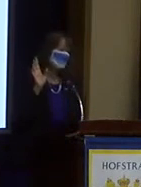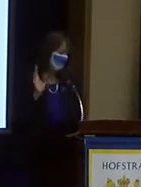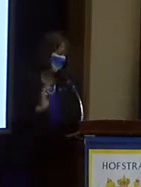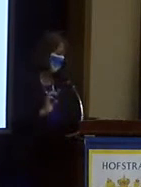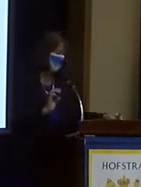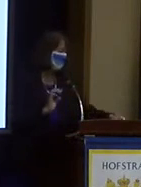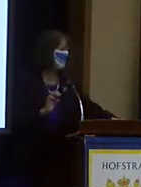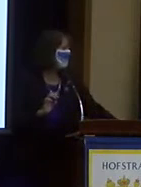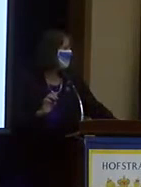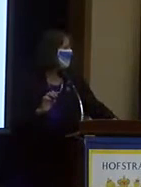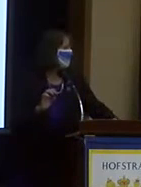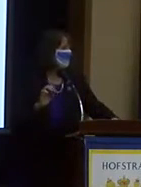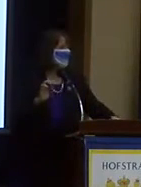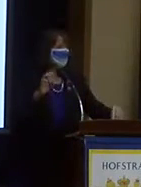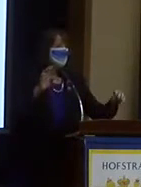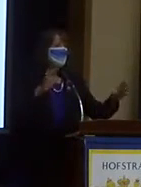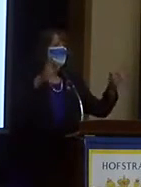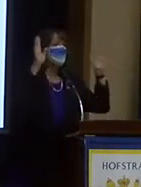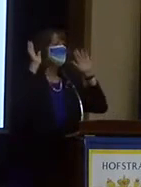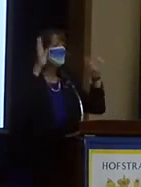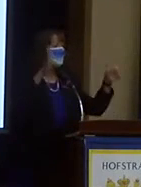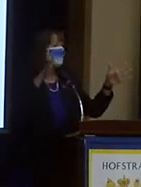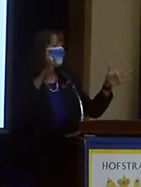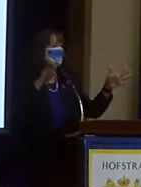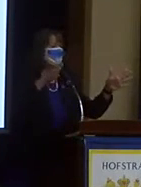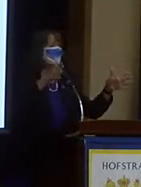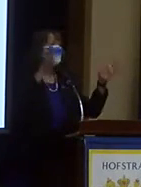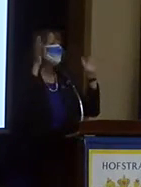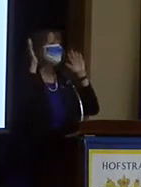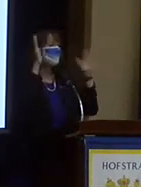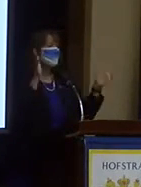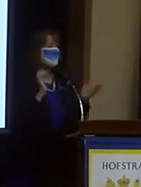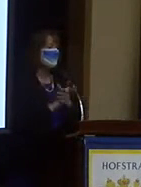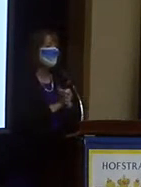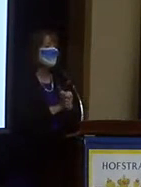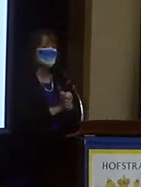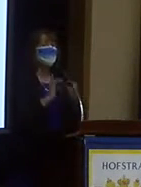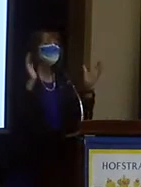I know I'm standing between you, all of you, and dinner. So thank you all very much. I